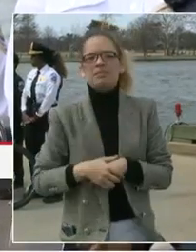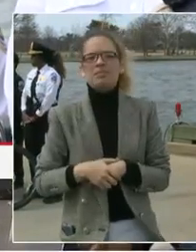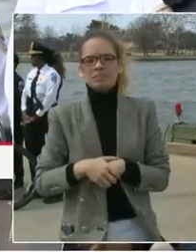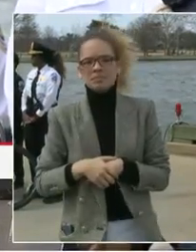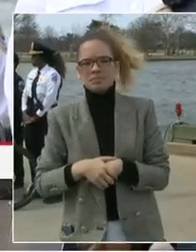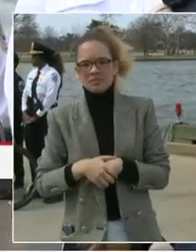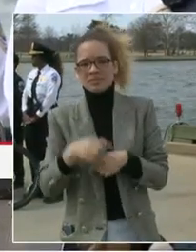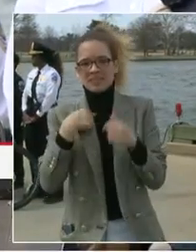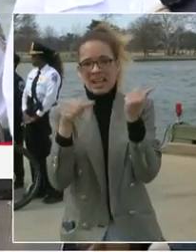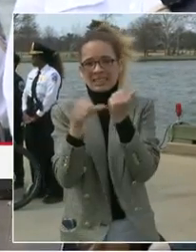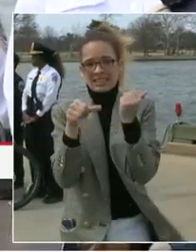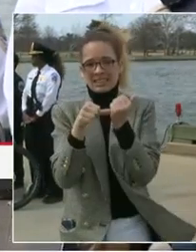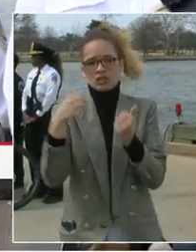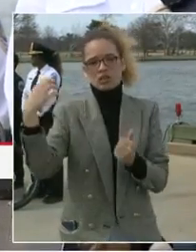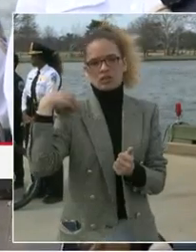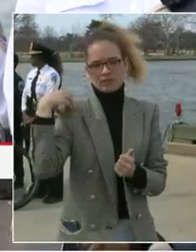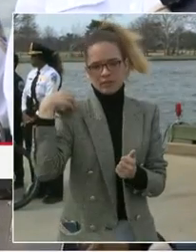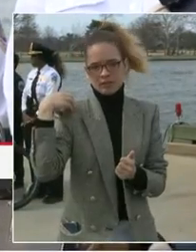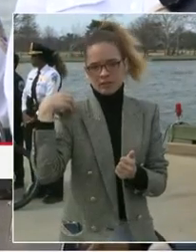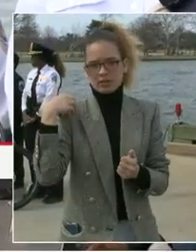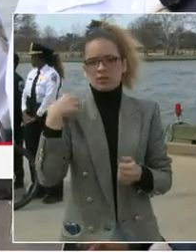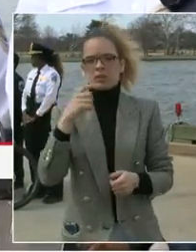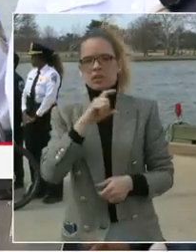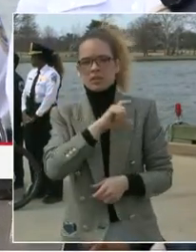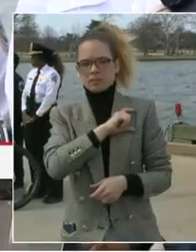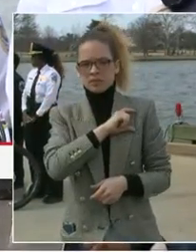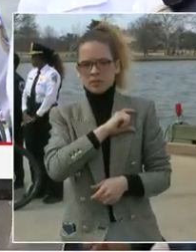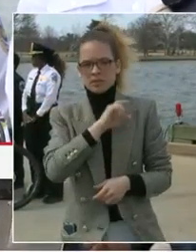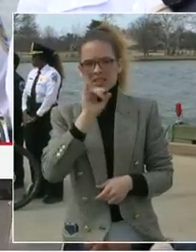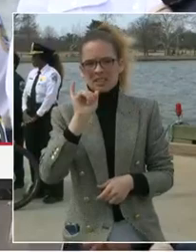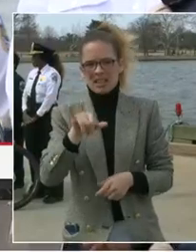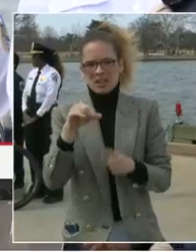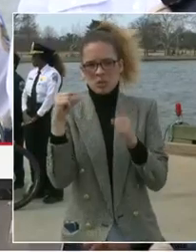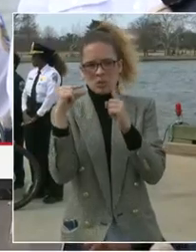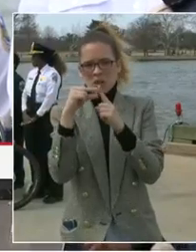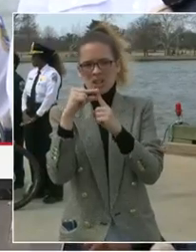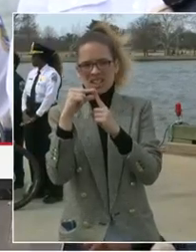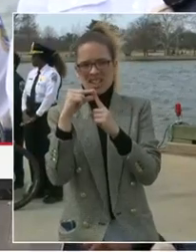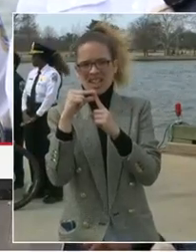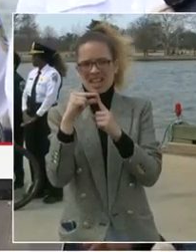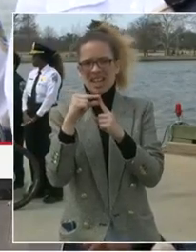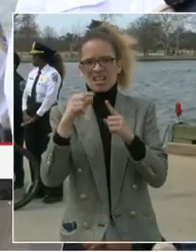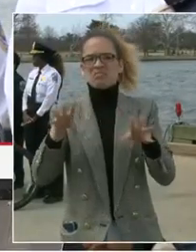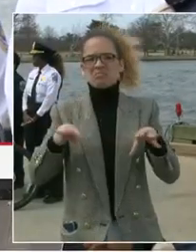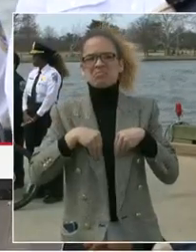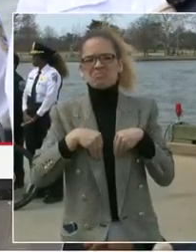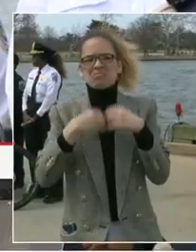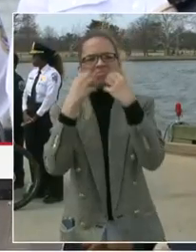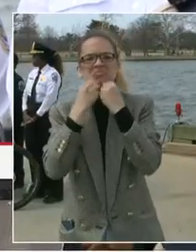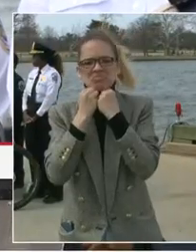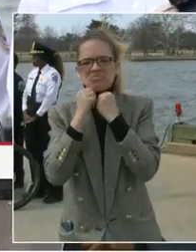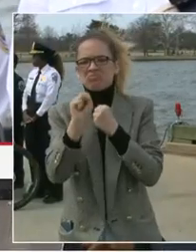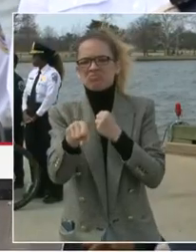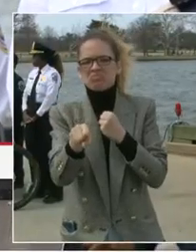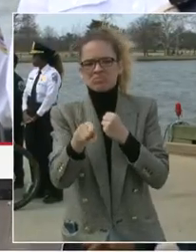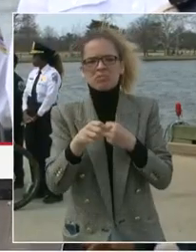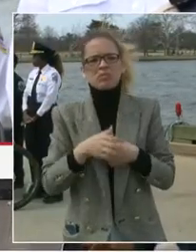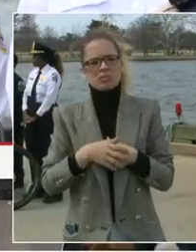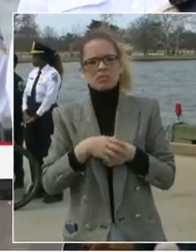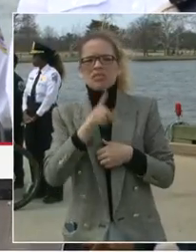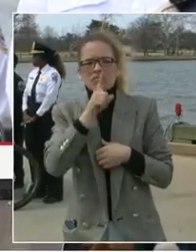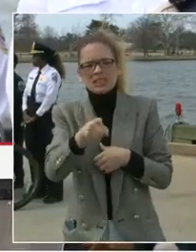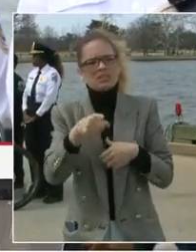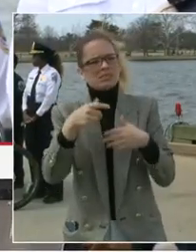of Police, is not lost on me, and I remain humbled and honored by our Chief's confidence in appointing me to this